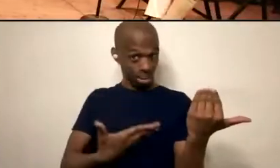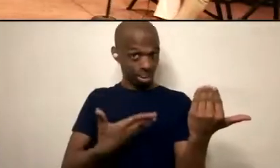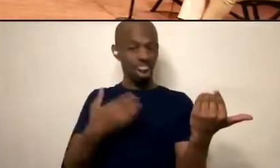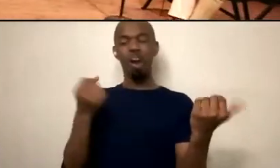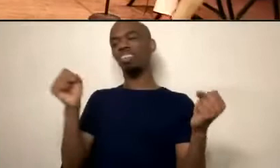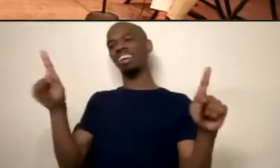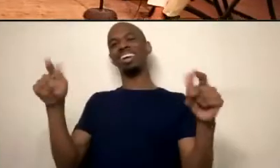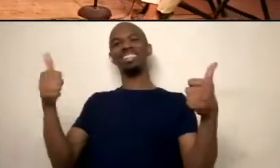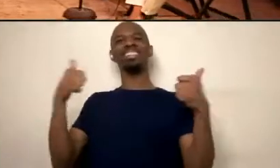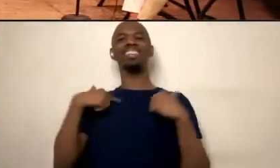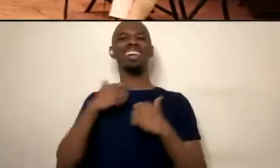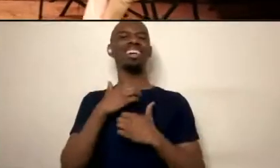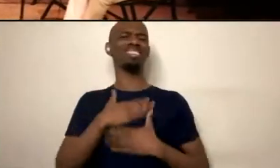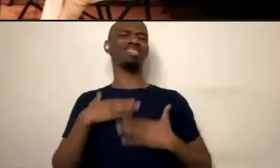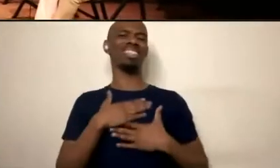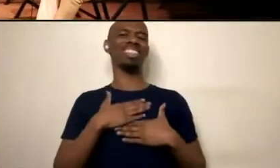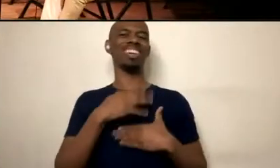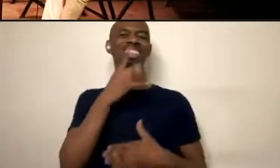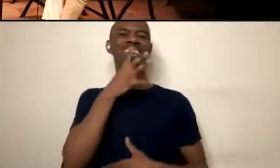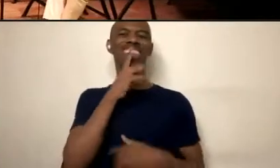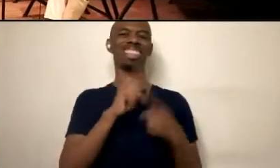We'll talk with other people. I know.